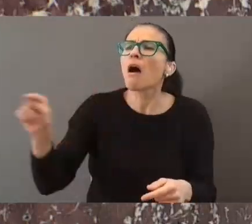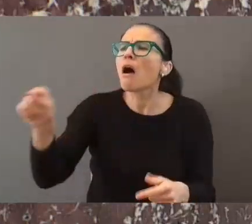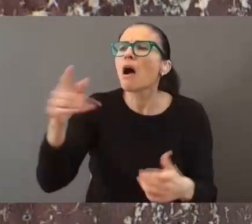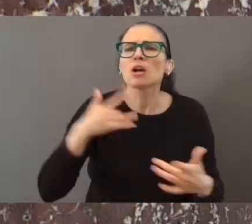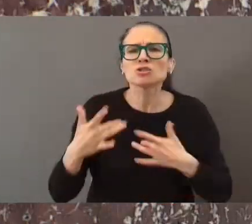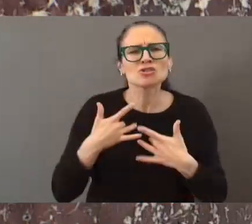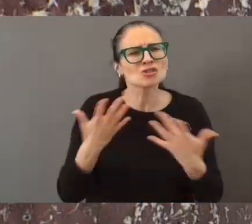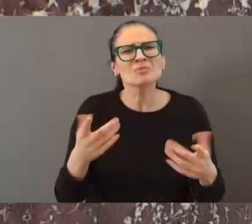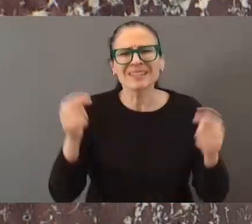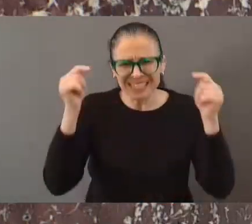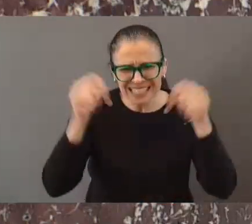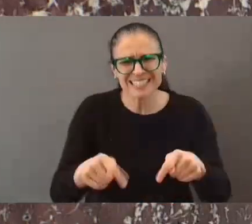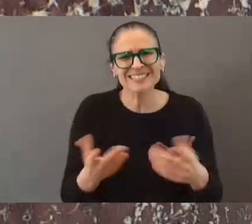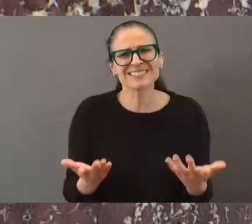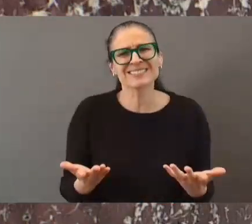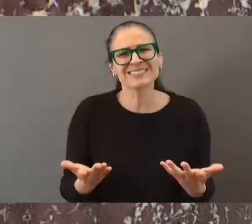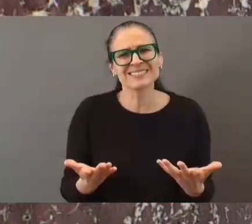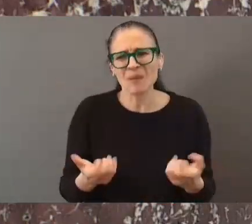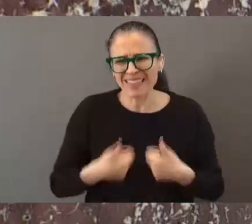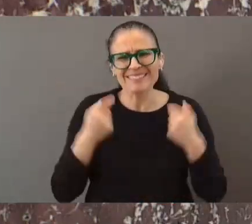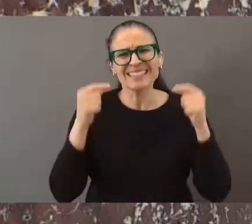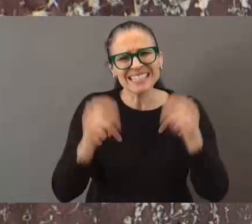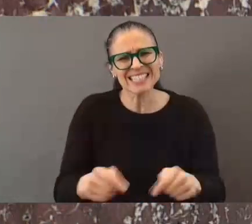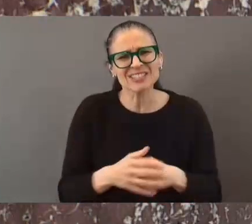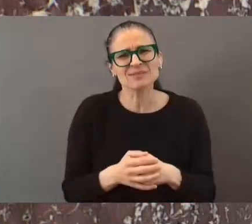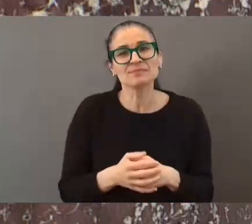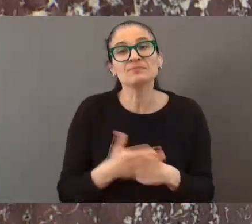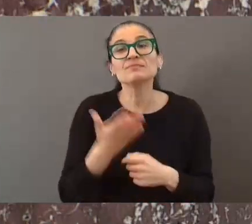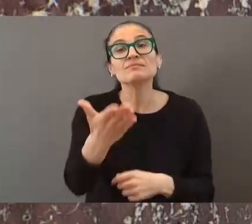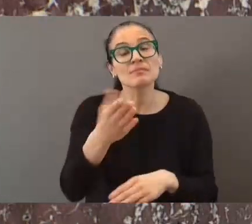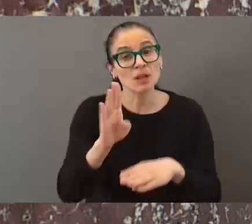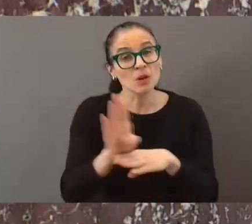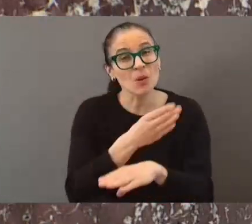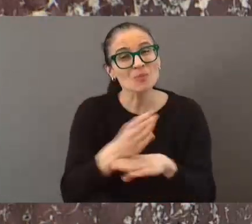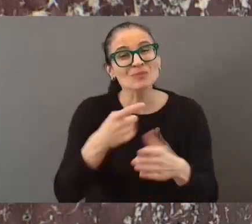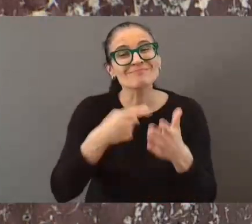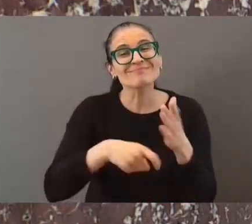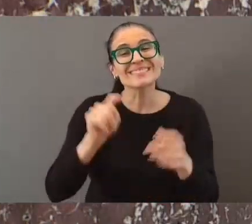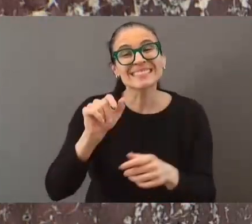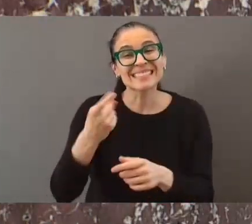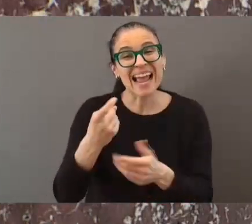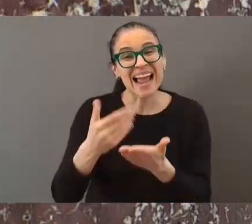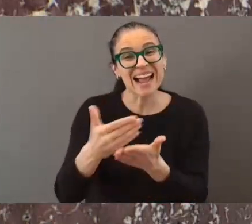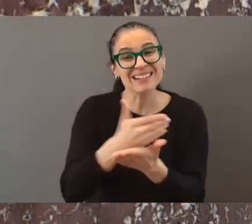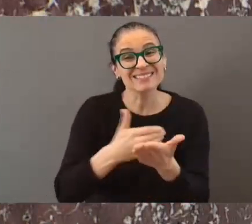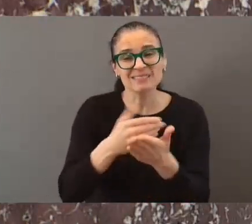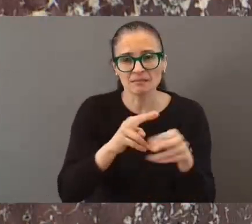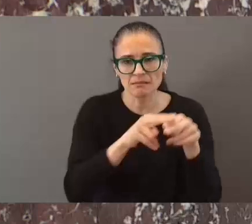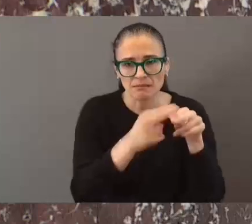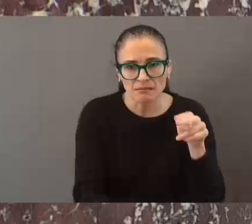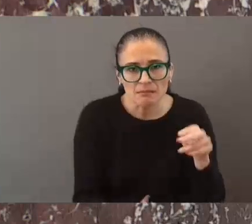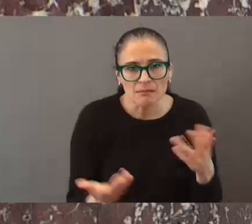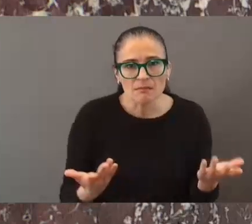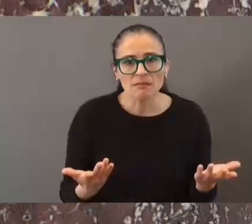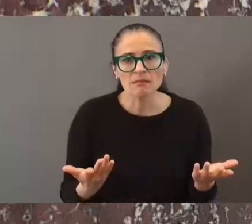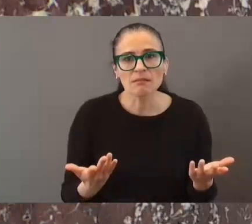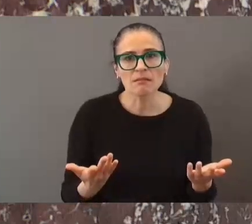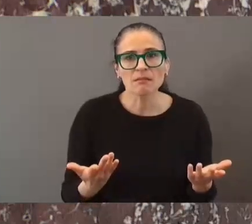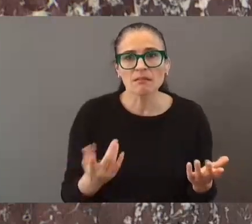Corporate tax revenues are down, but not to hear it from this government, even though it's in their own budget document. They'll try to dodge and deny that. And